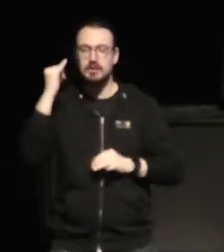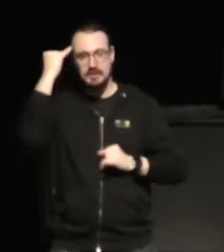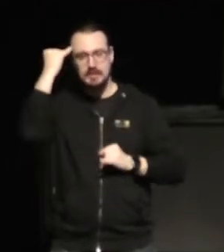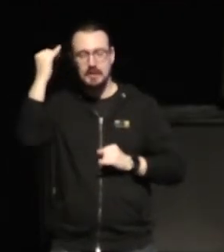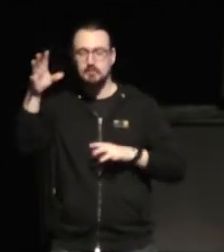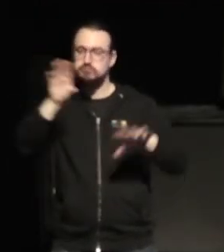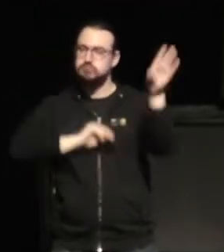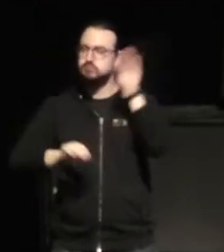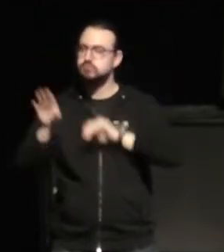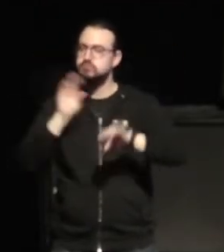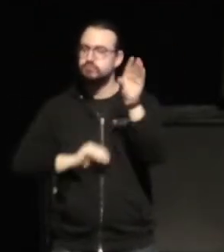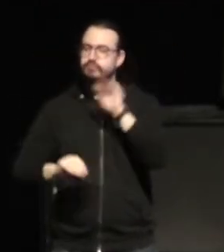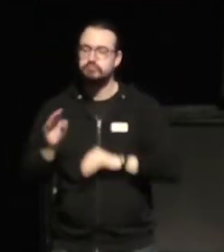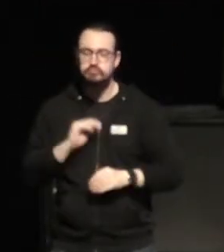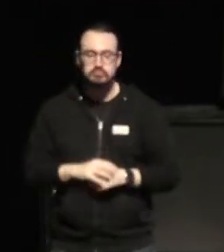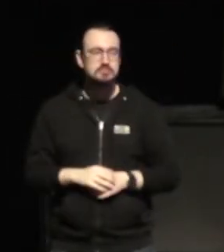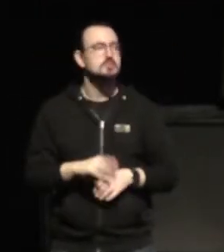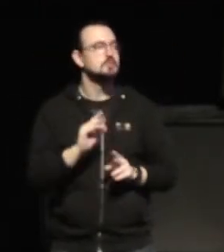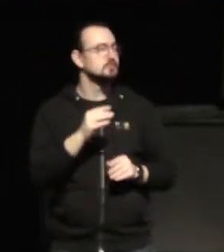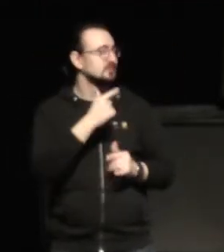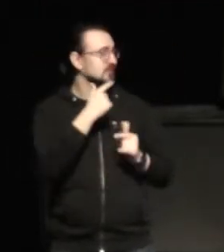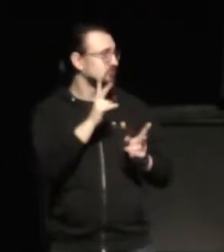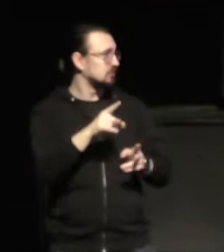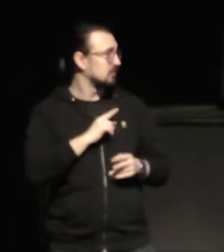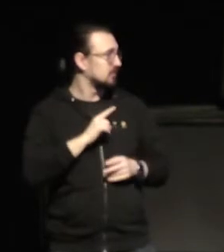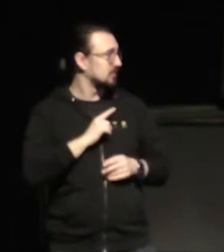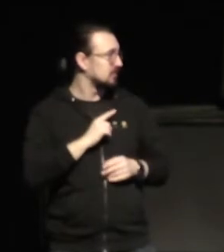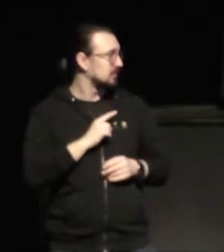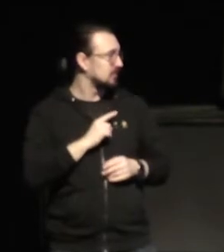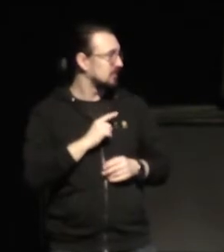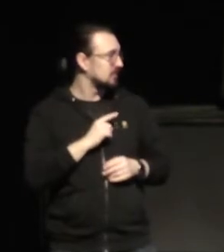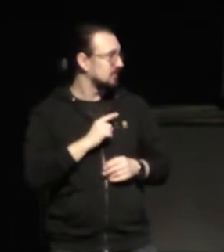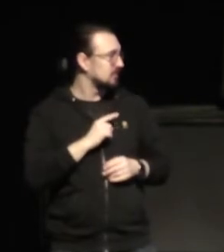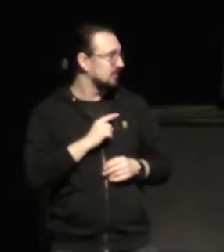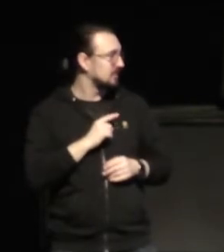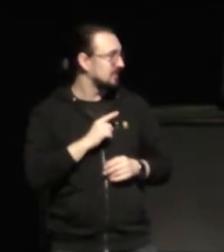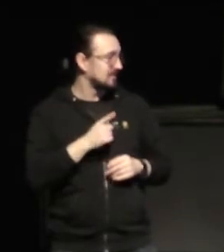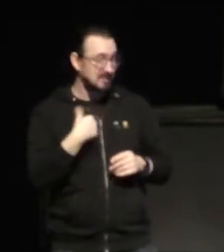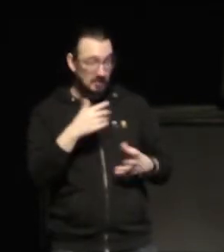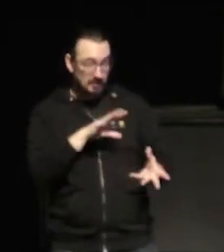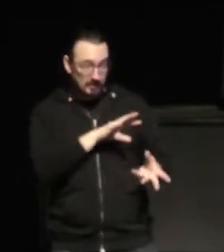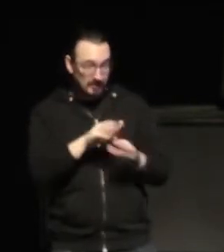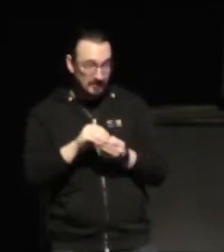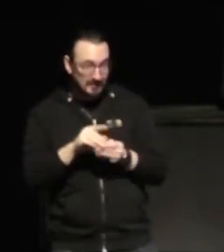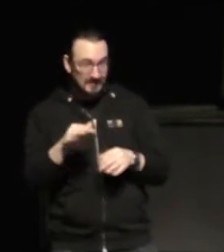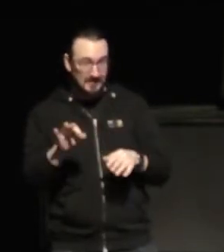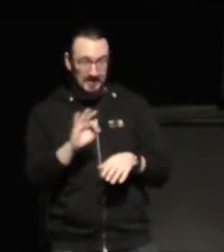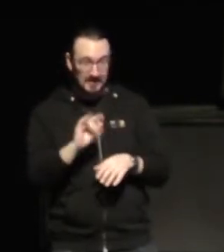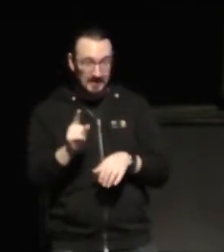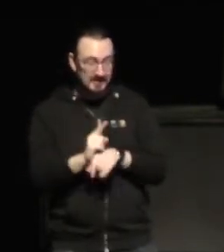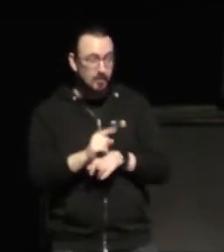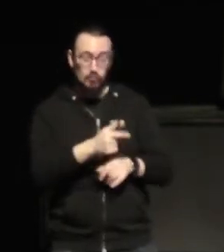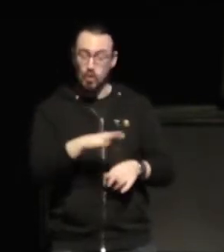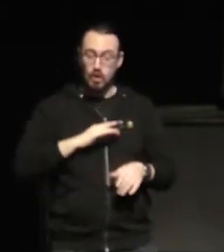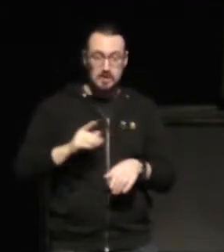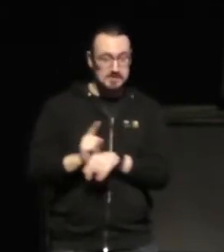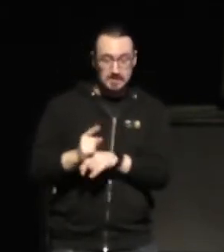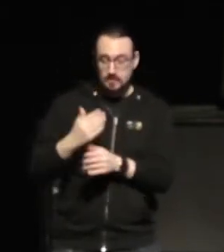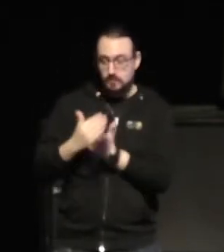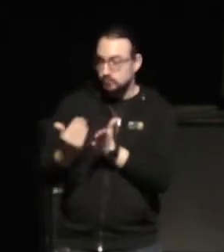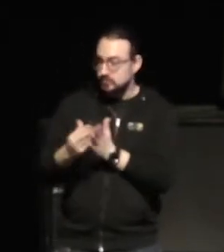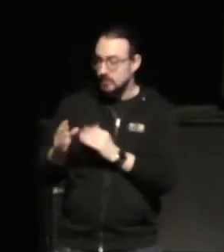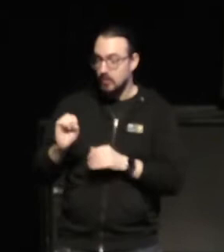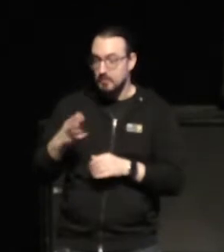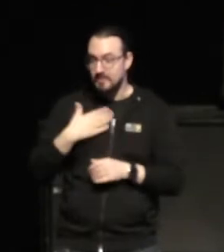ideas. Yes, thank you very much. I don't know if I still have time or... Oh, you still have time if you want to